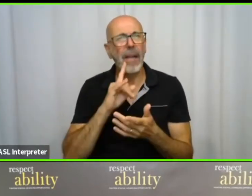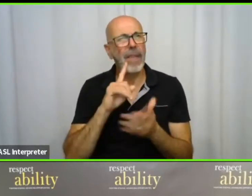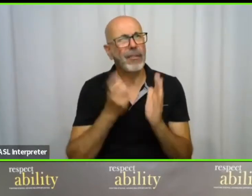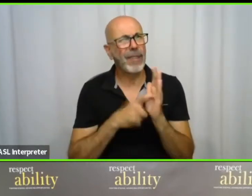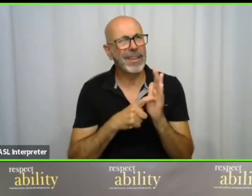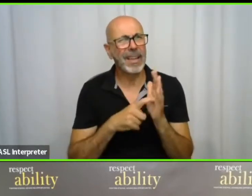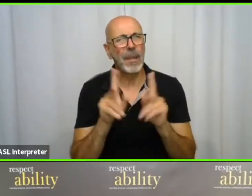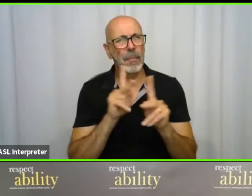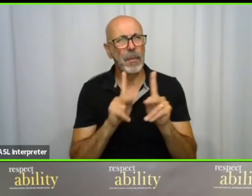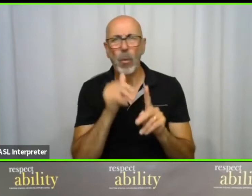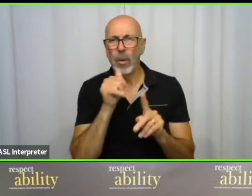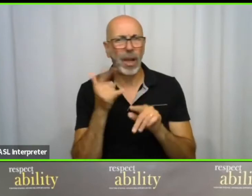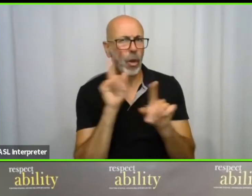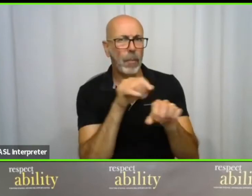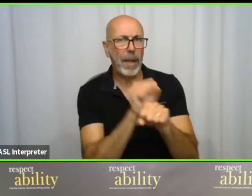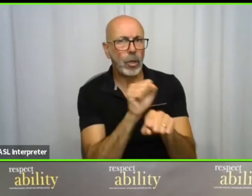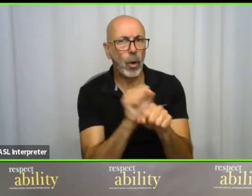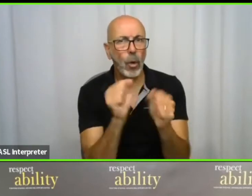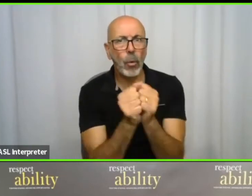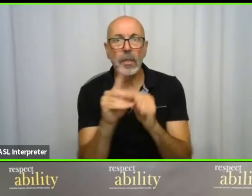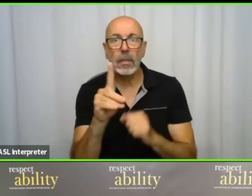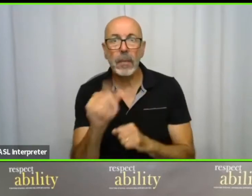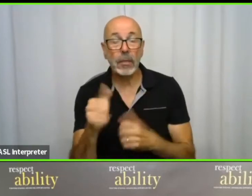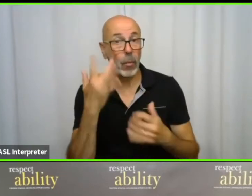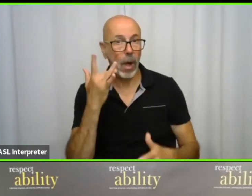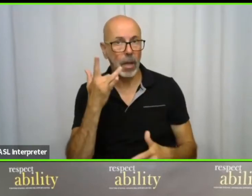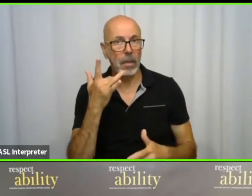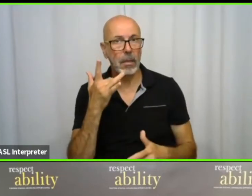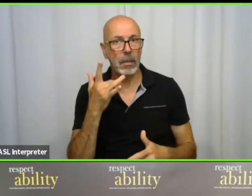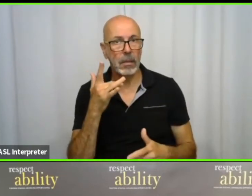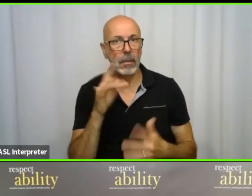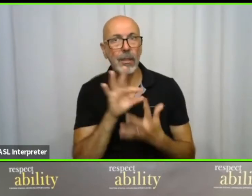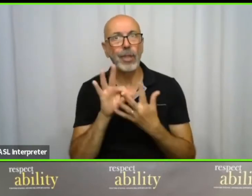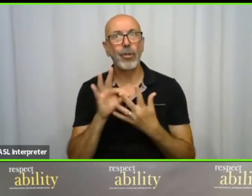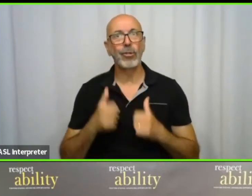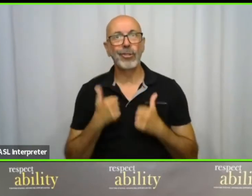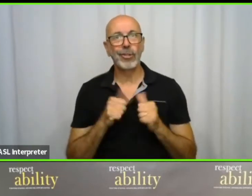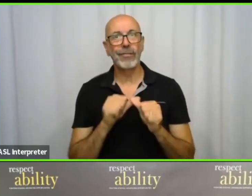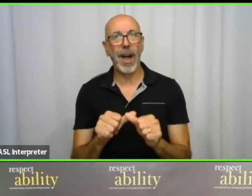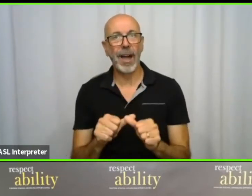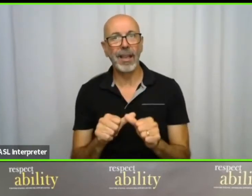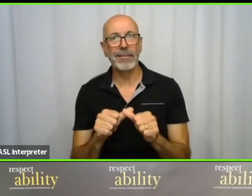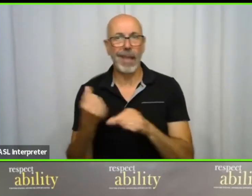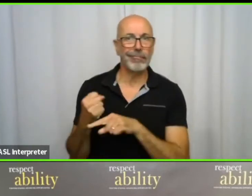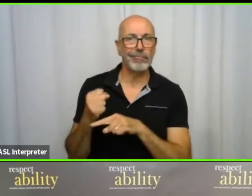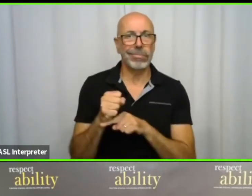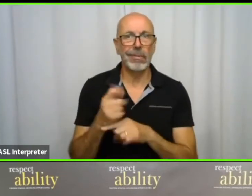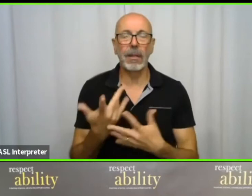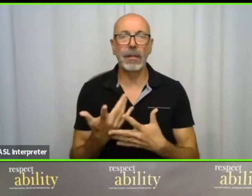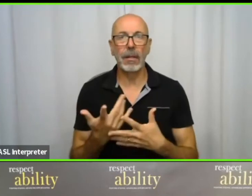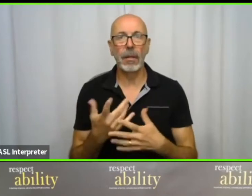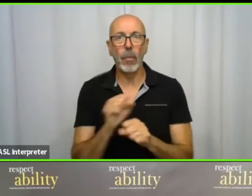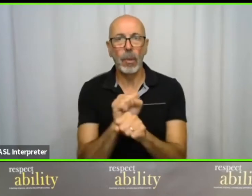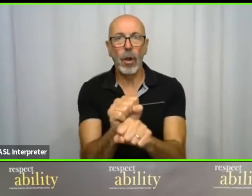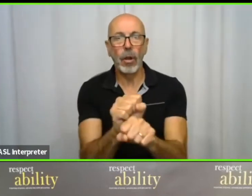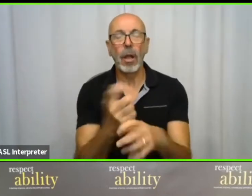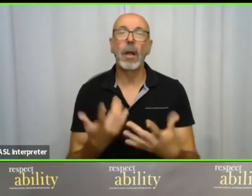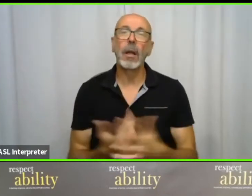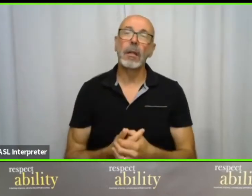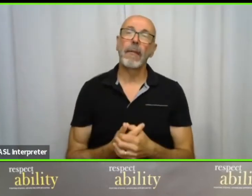back to work with disabilities because they chose to survive over thriving with work. And